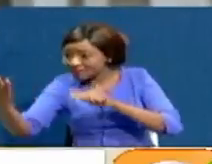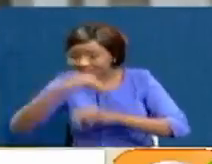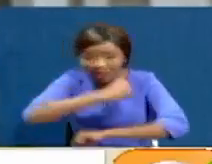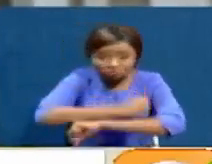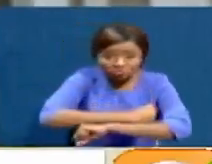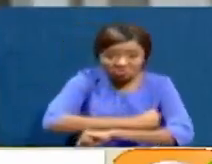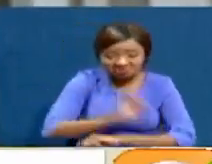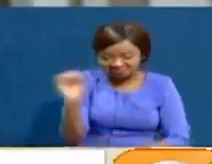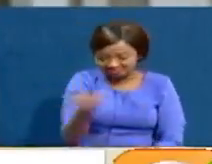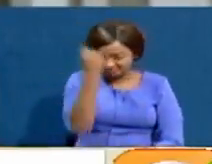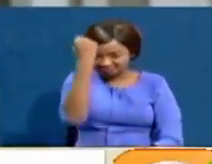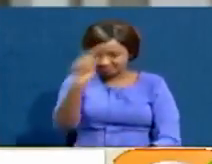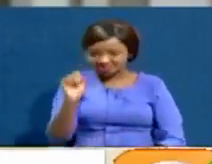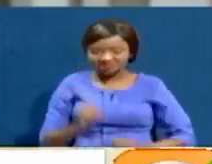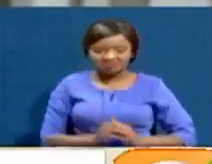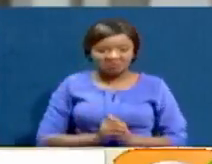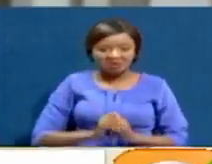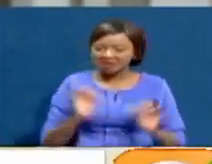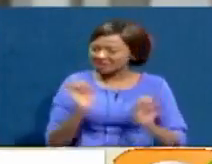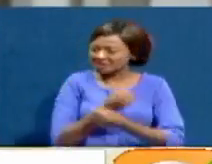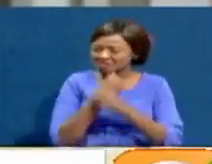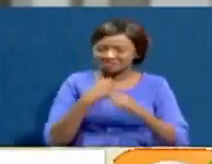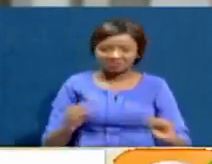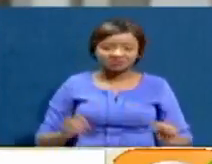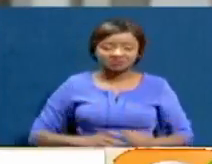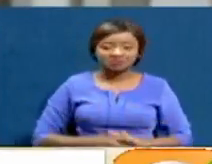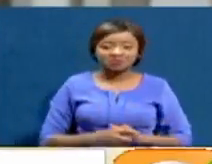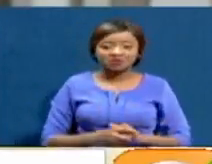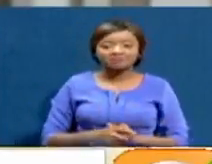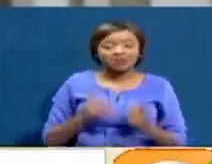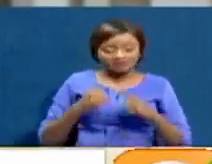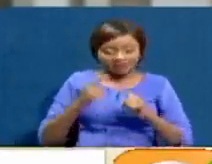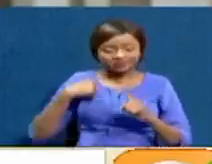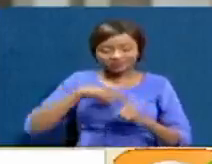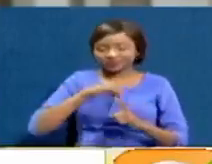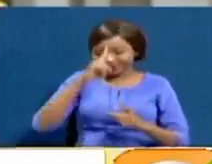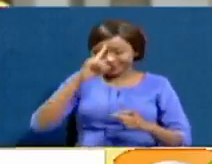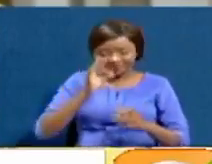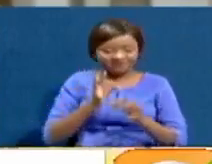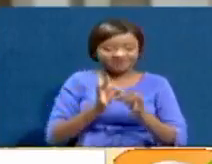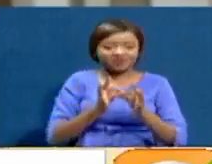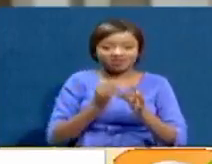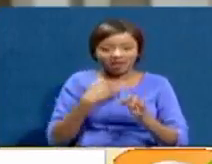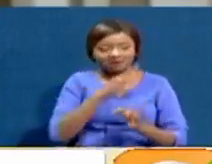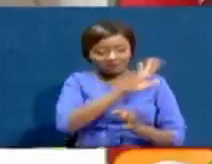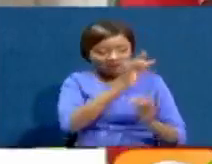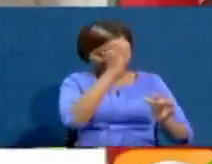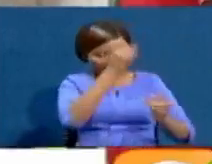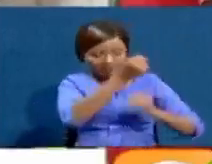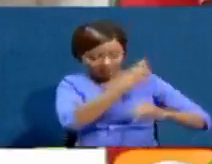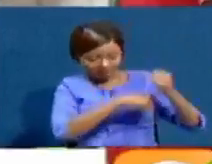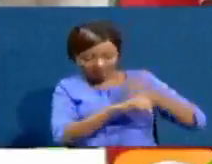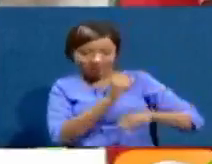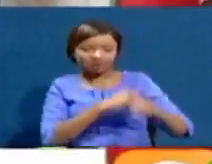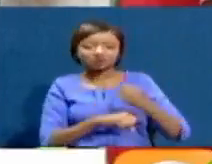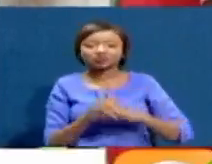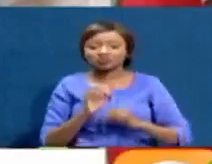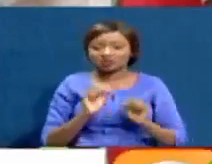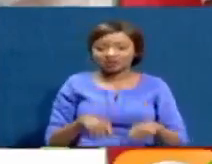ya usalama si mzuri. Lakini tuna imani serikali itafanya kitu.